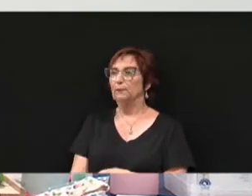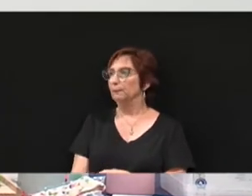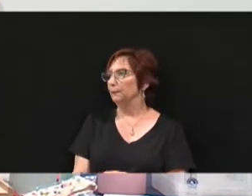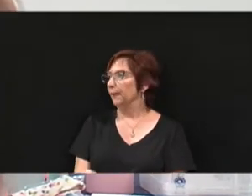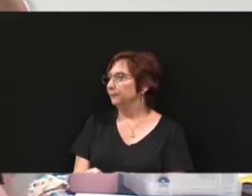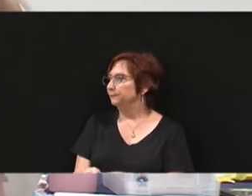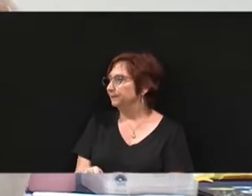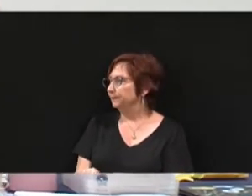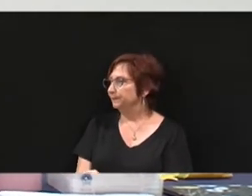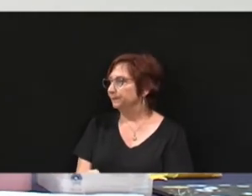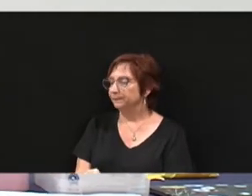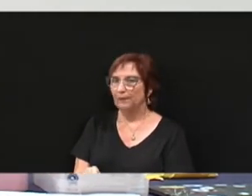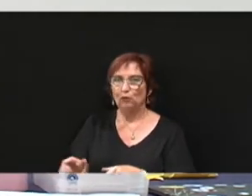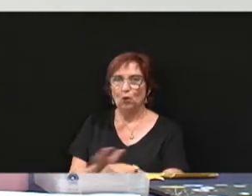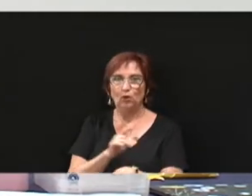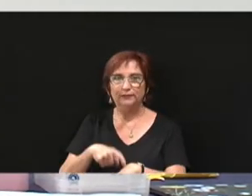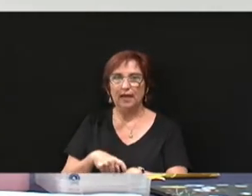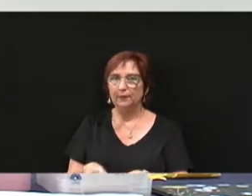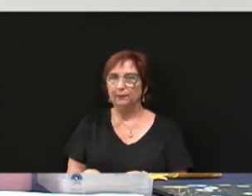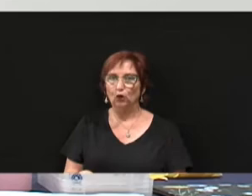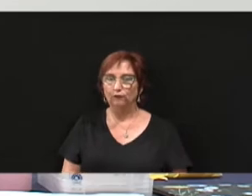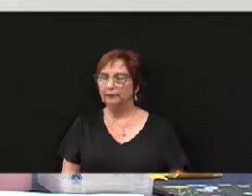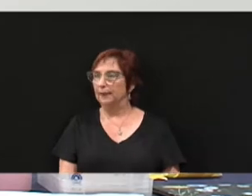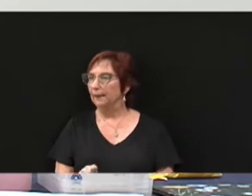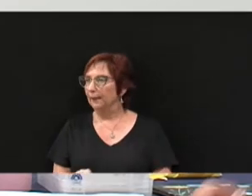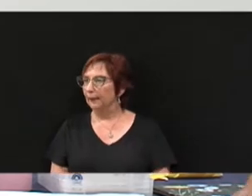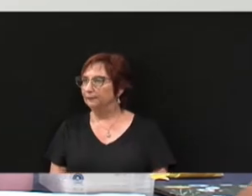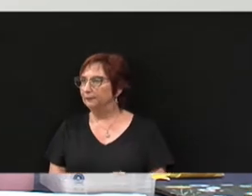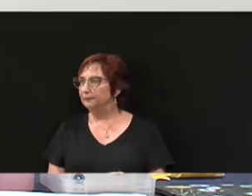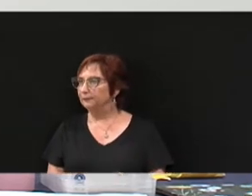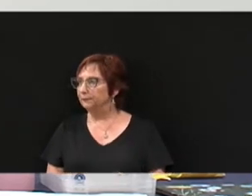anyway? Okay. I thought, no.